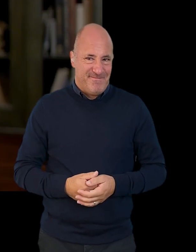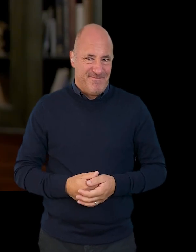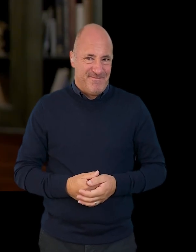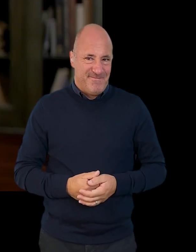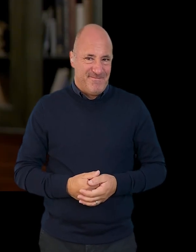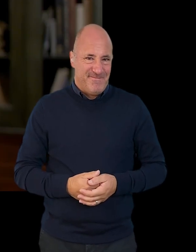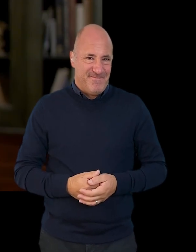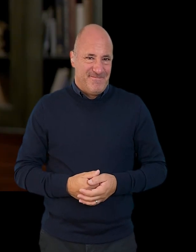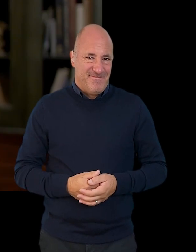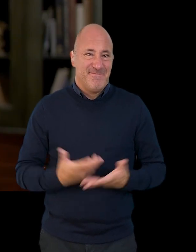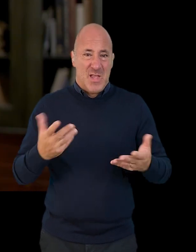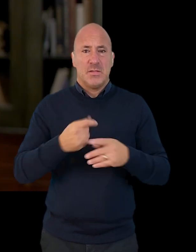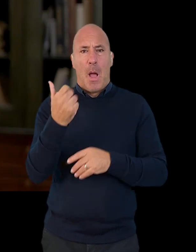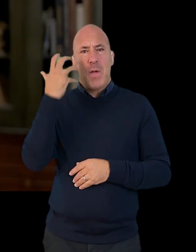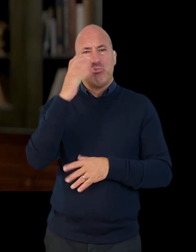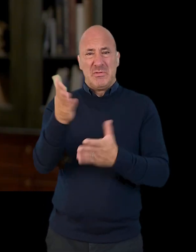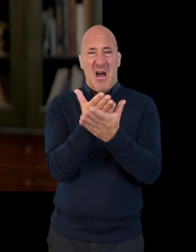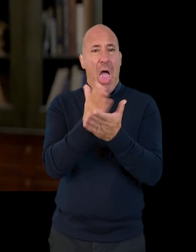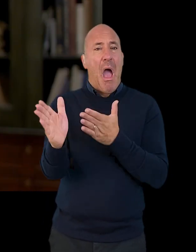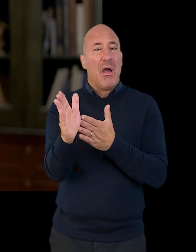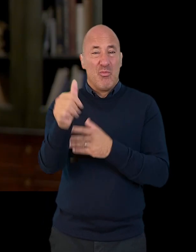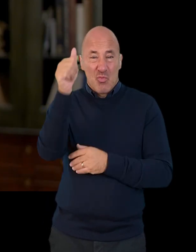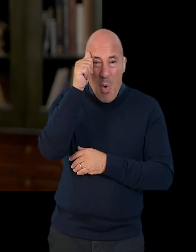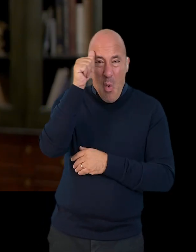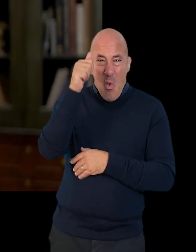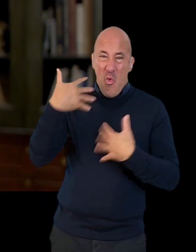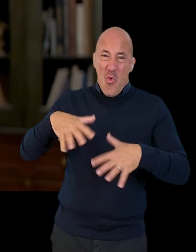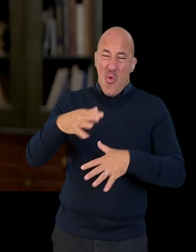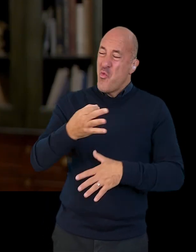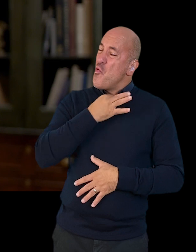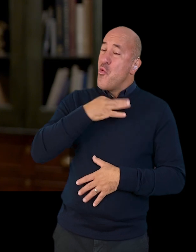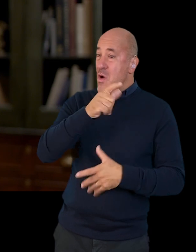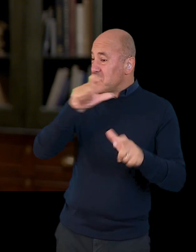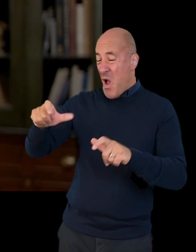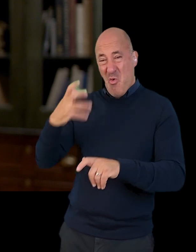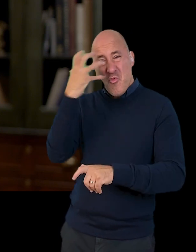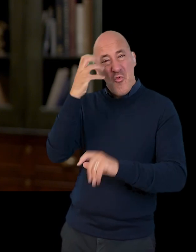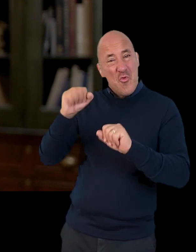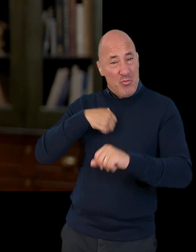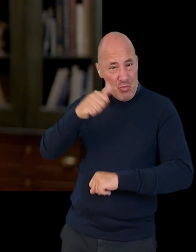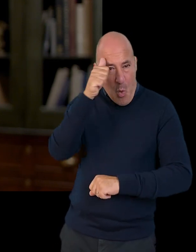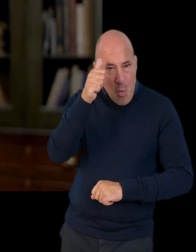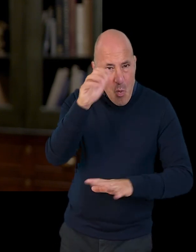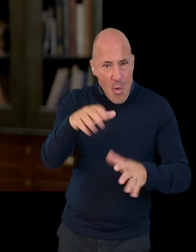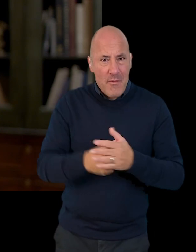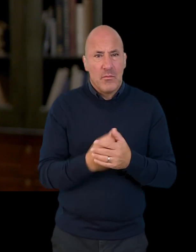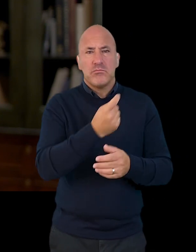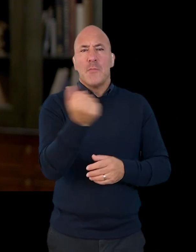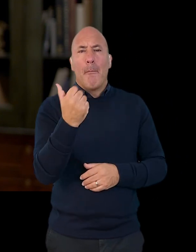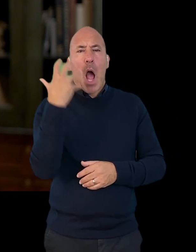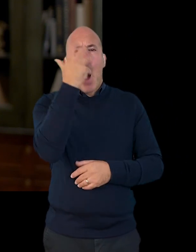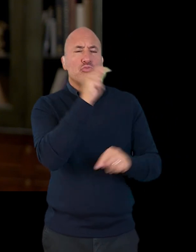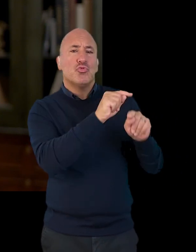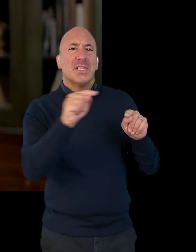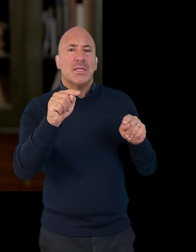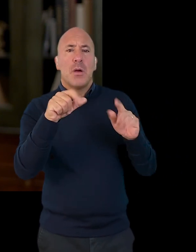that's very clear. It's very well known and accepted that there's a really serious risk in that country. But for other countries,